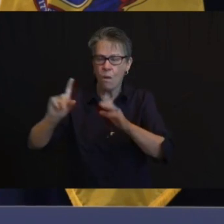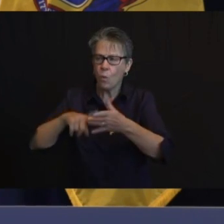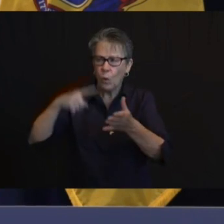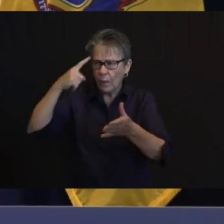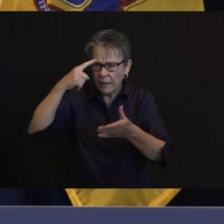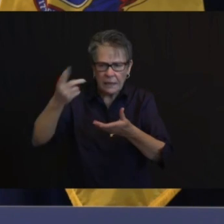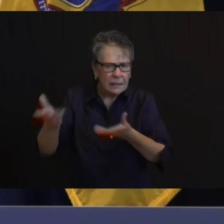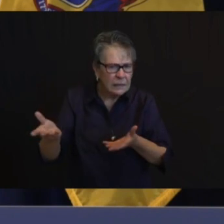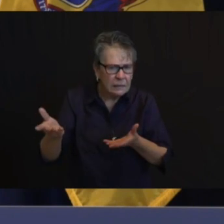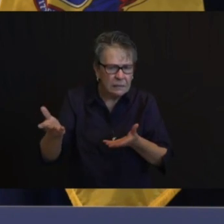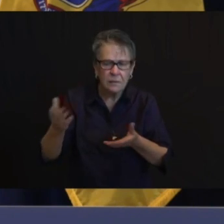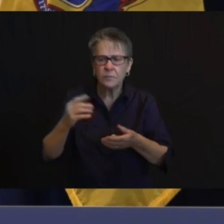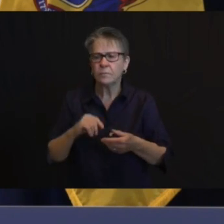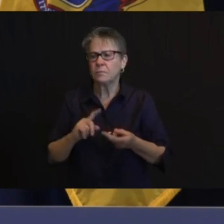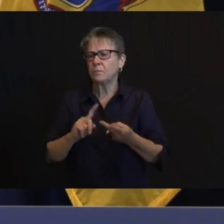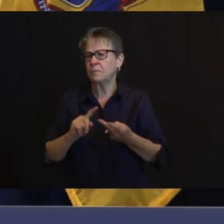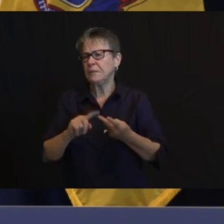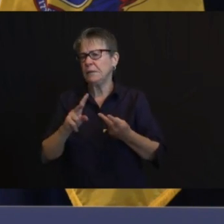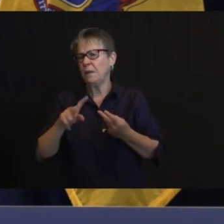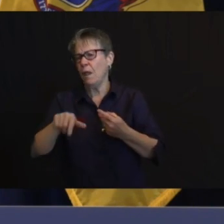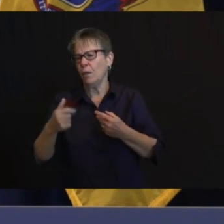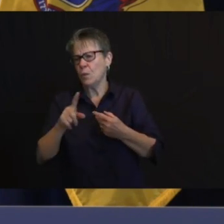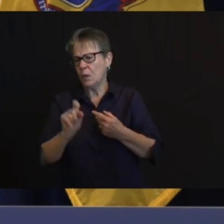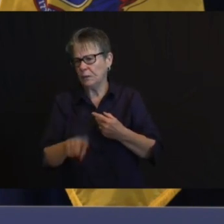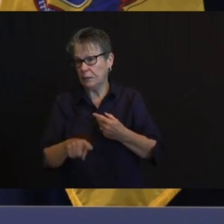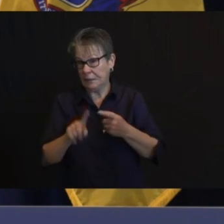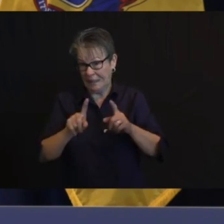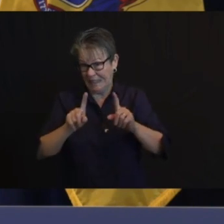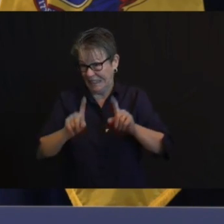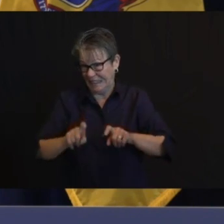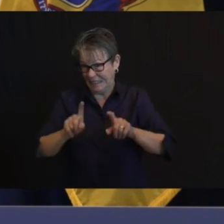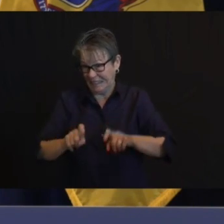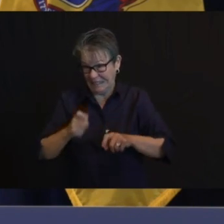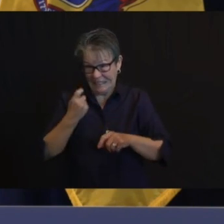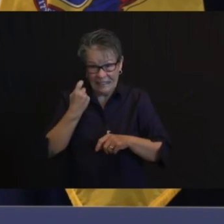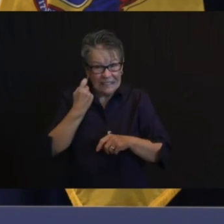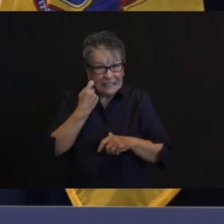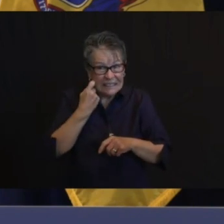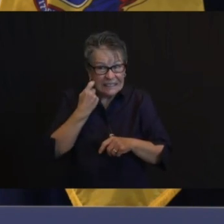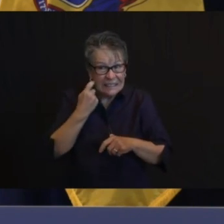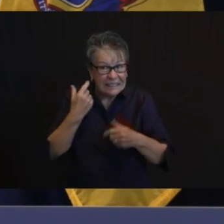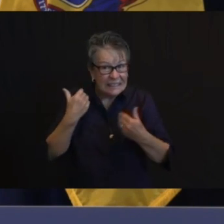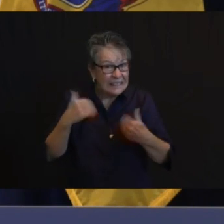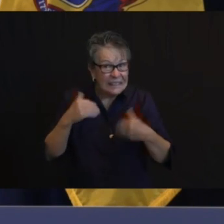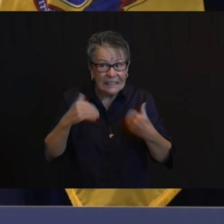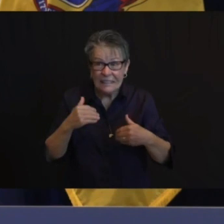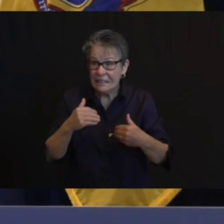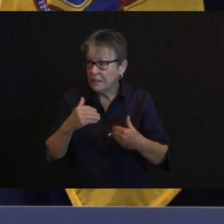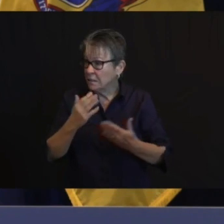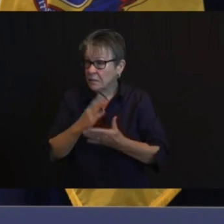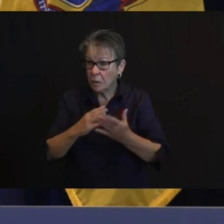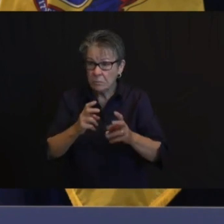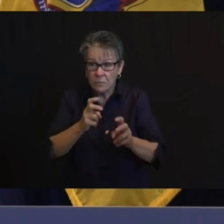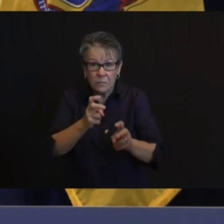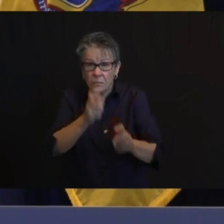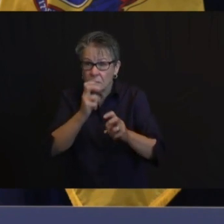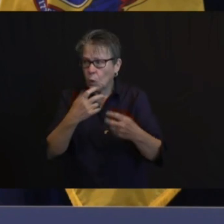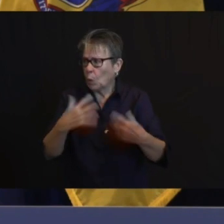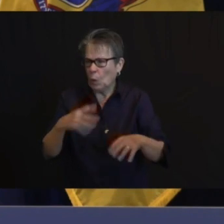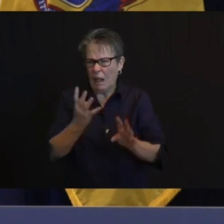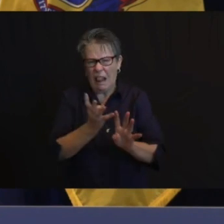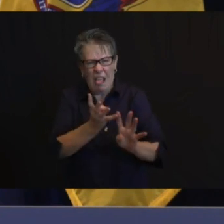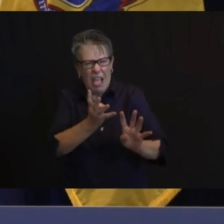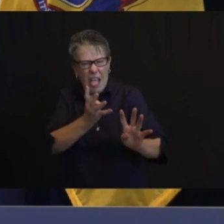second question is, testing in recent days has been very tight, with some places experiencing long lines, and